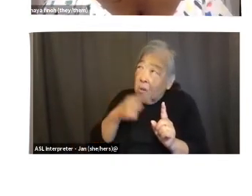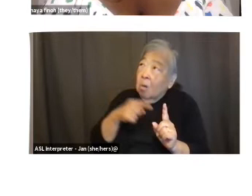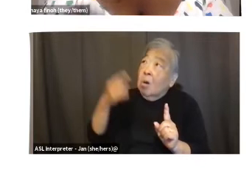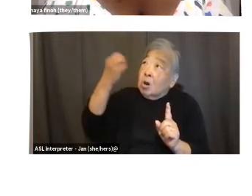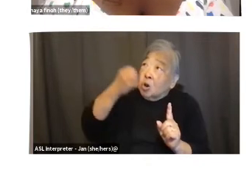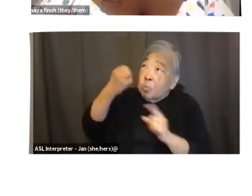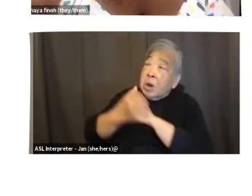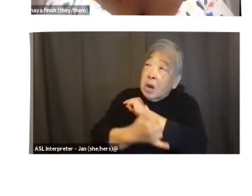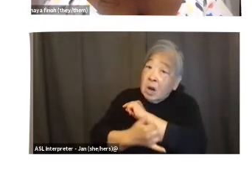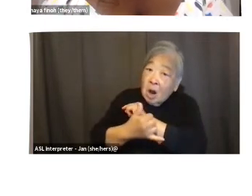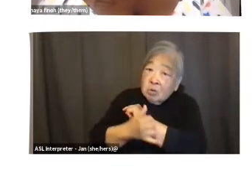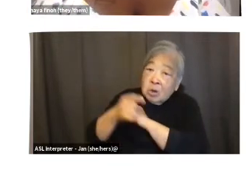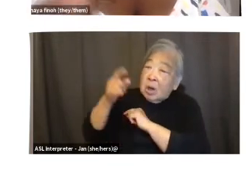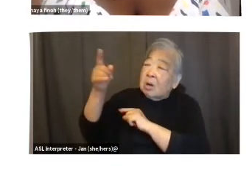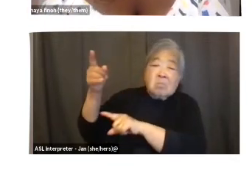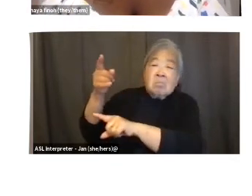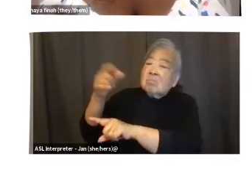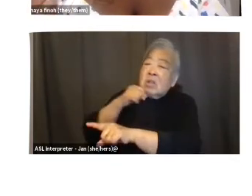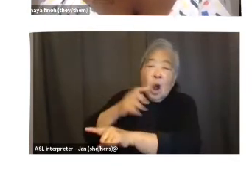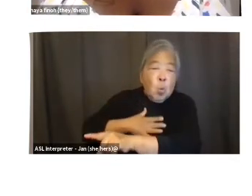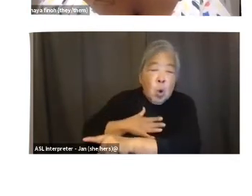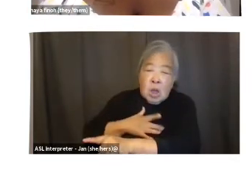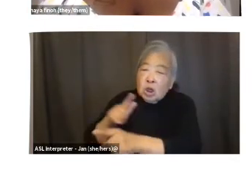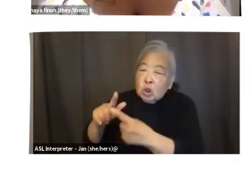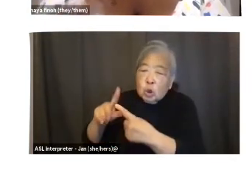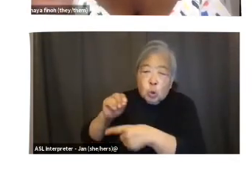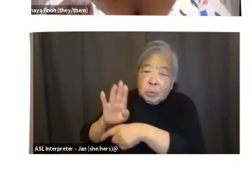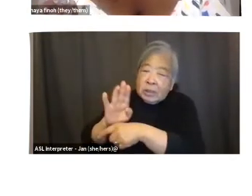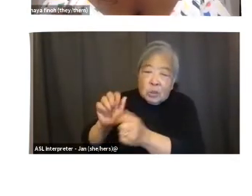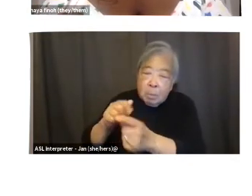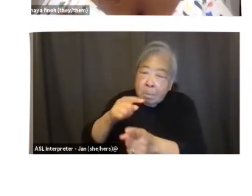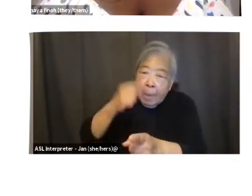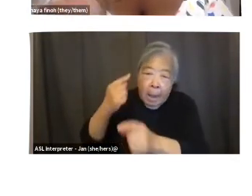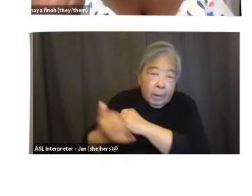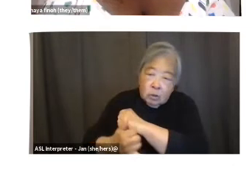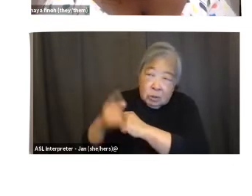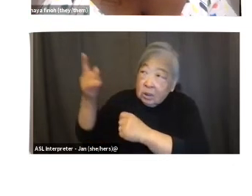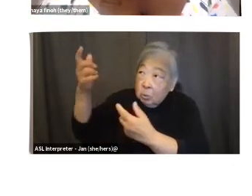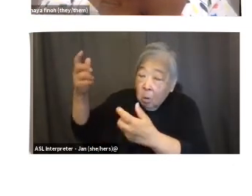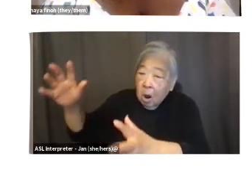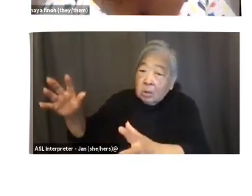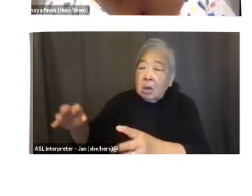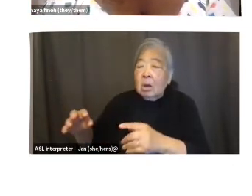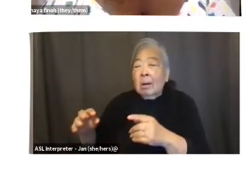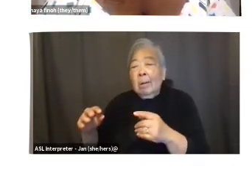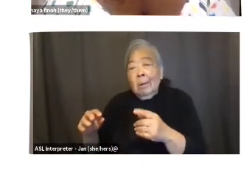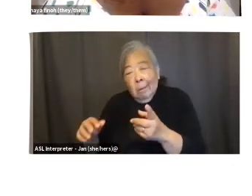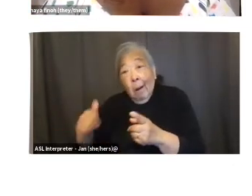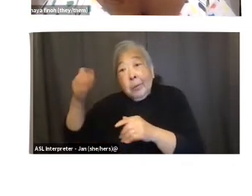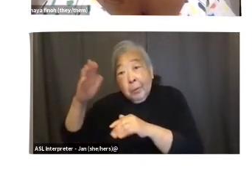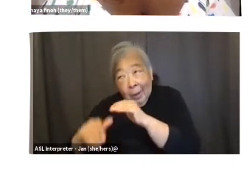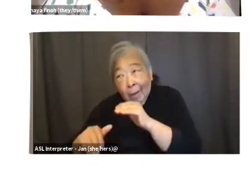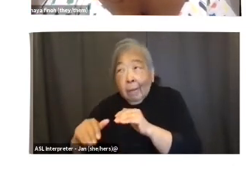lot less willingness to cooperate, do business with Black countries outside of, you know, the extractive colonial power